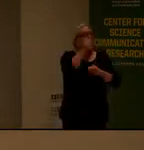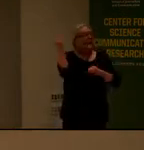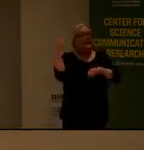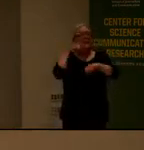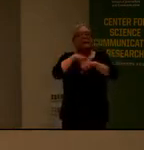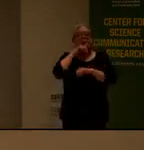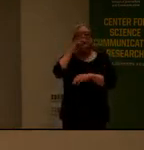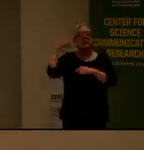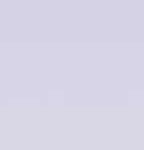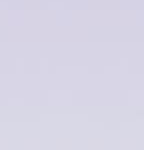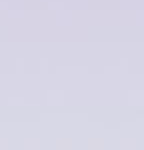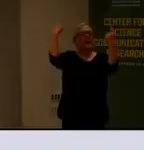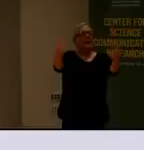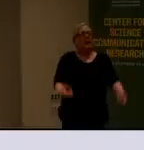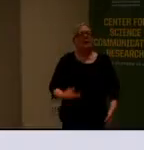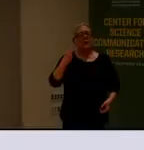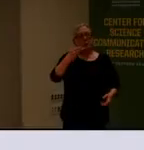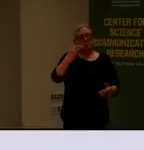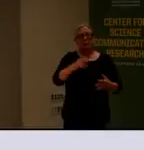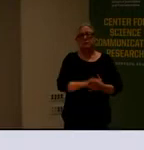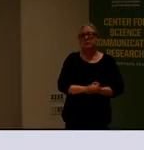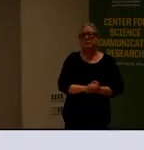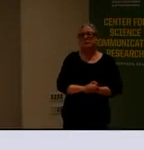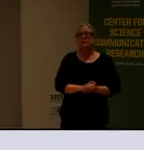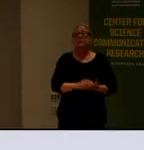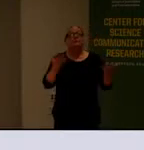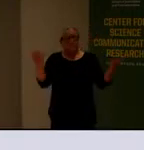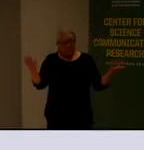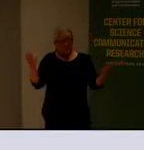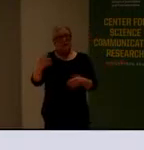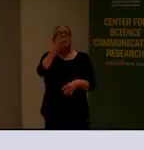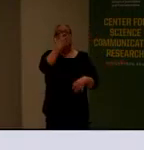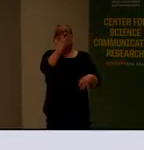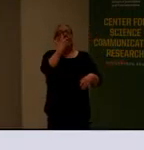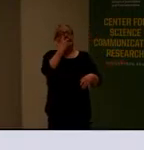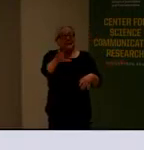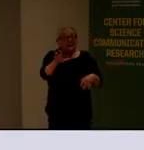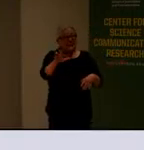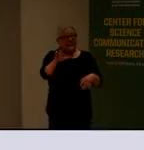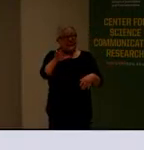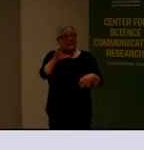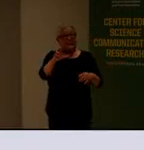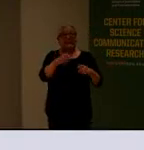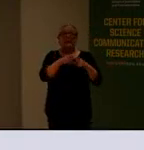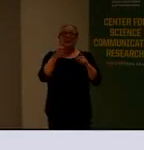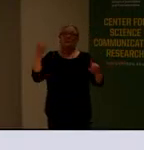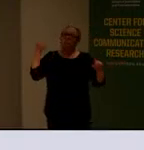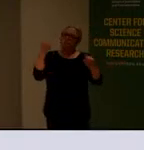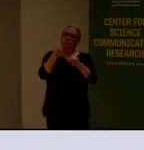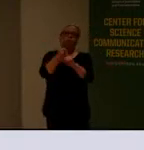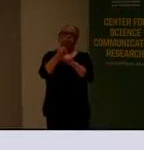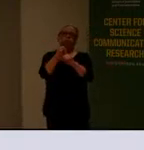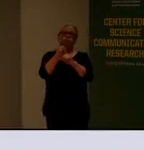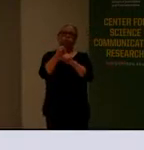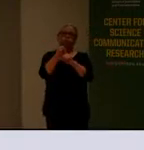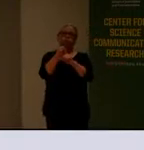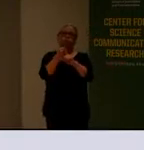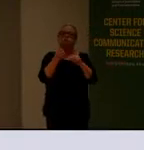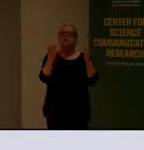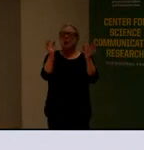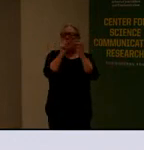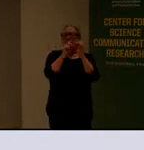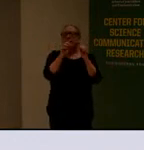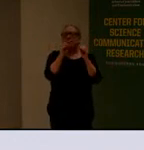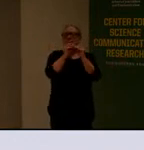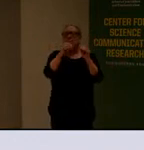So what does that mean for health? Obviously, heat is a huge impact. I'll dive more into some of these